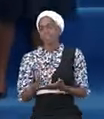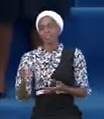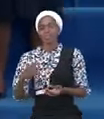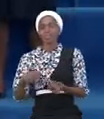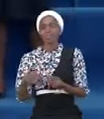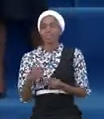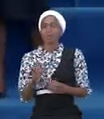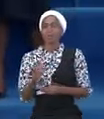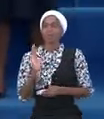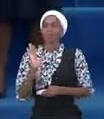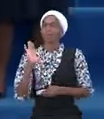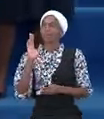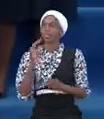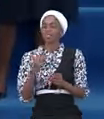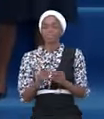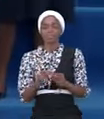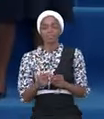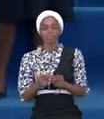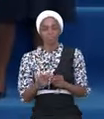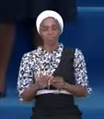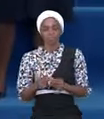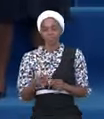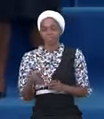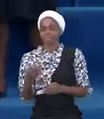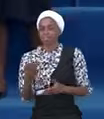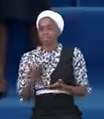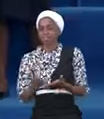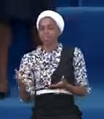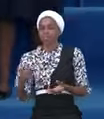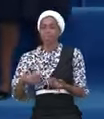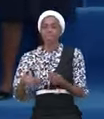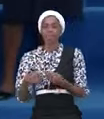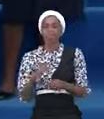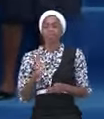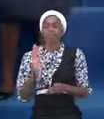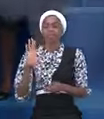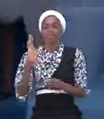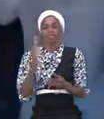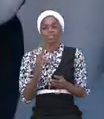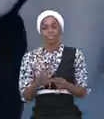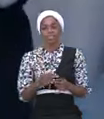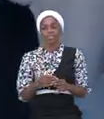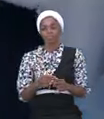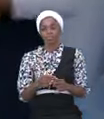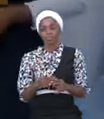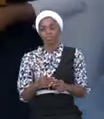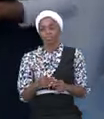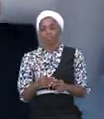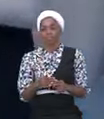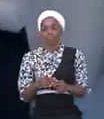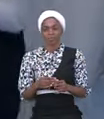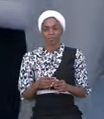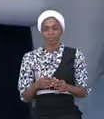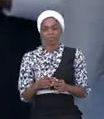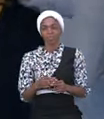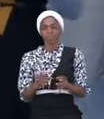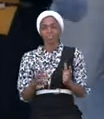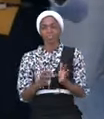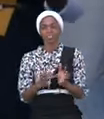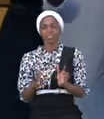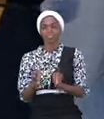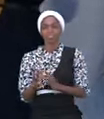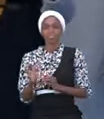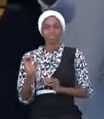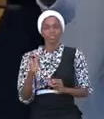there's something about you. There's breakthrough in your name. There's something about you. Oh, Jesus,